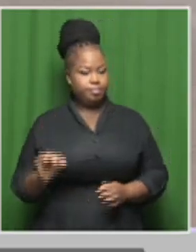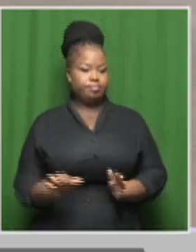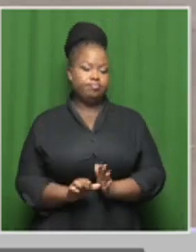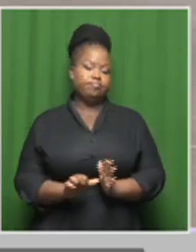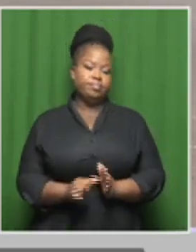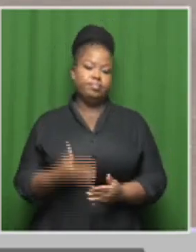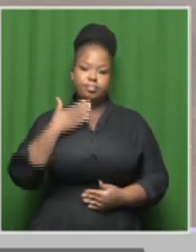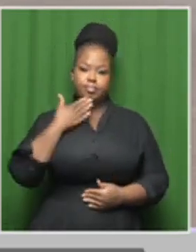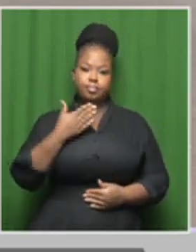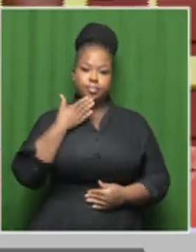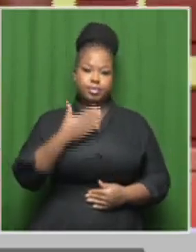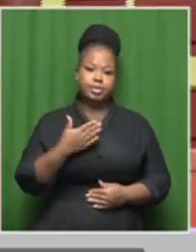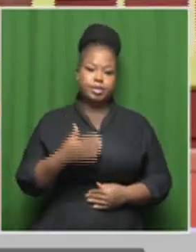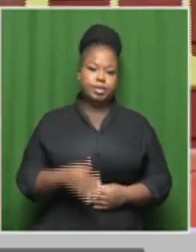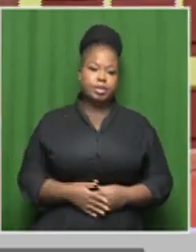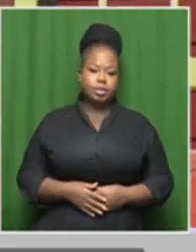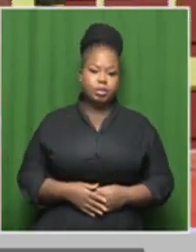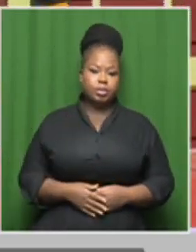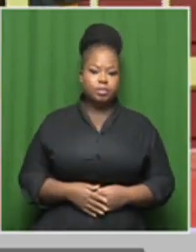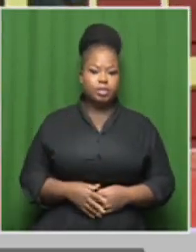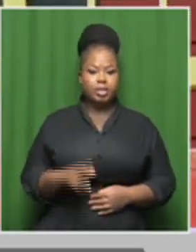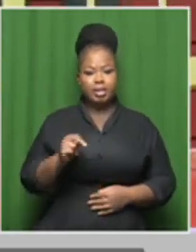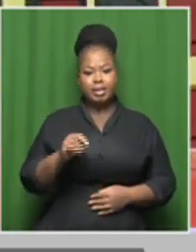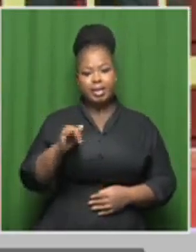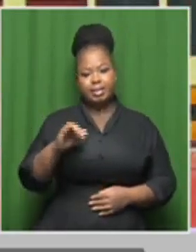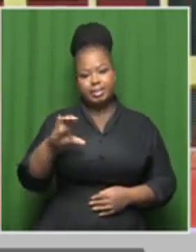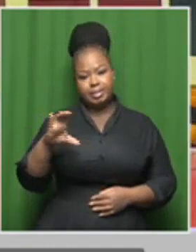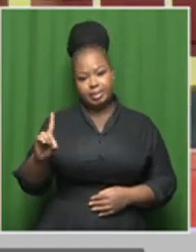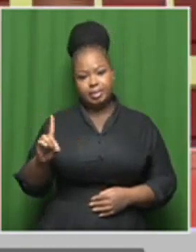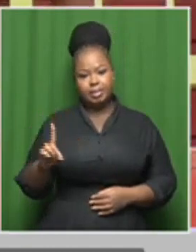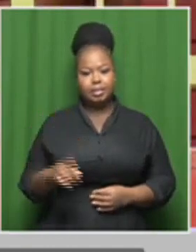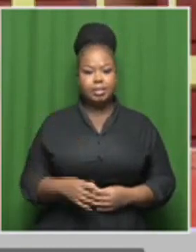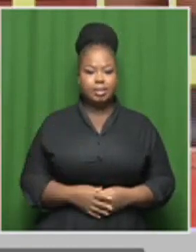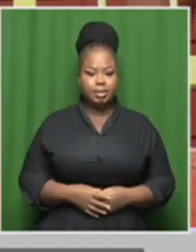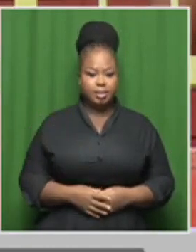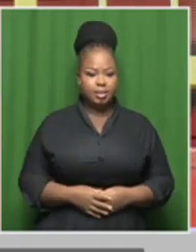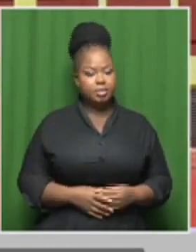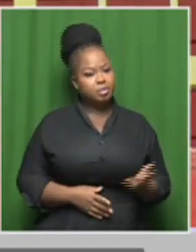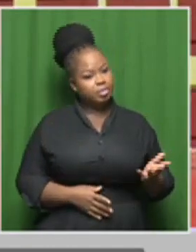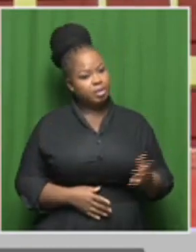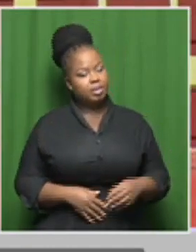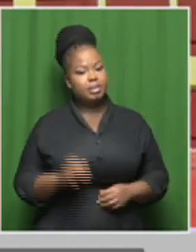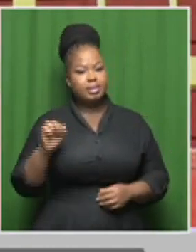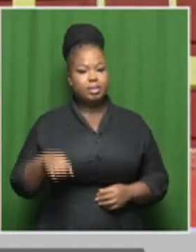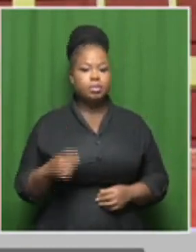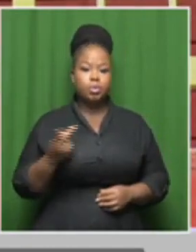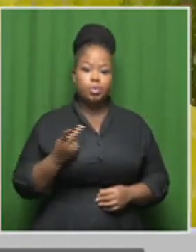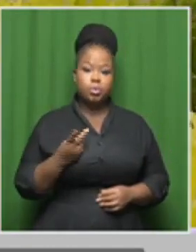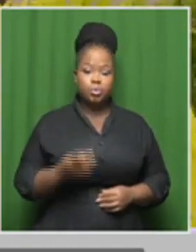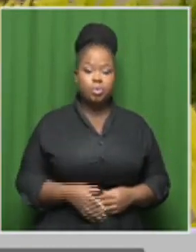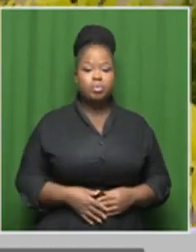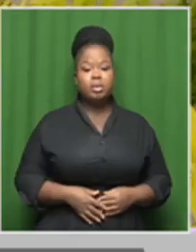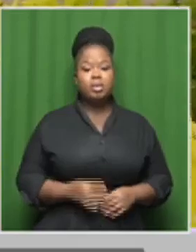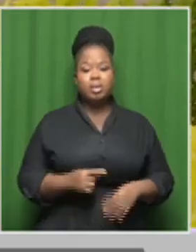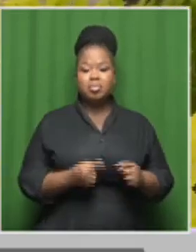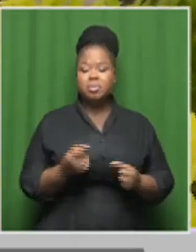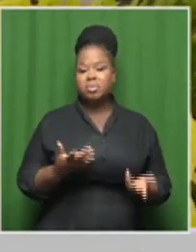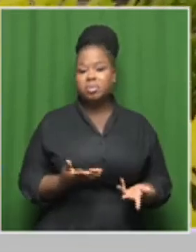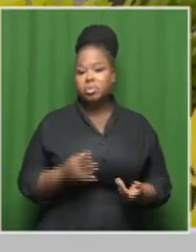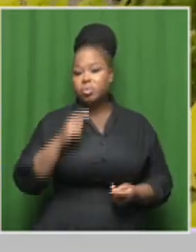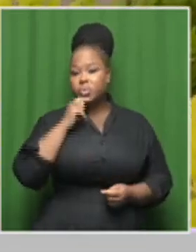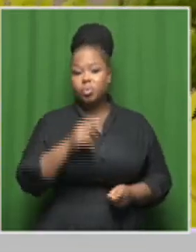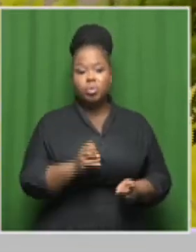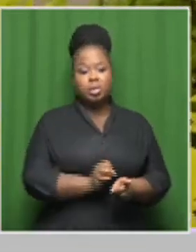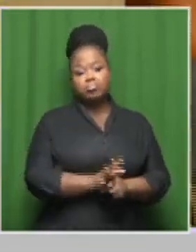you for that correction, the NICD. We also then obviously looking at allaying fears about how it may spread to other